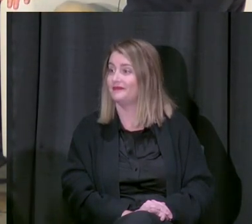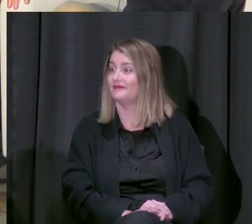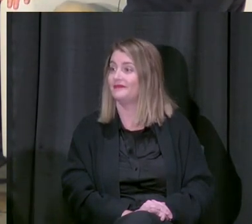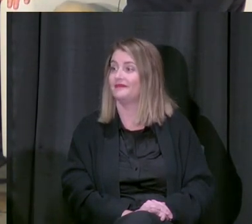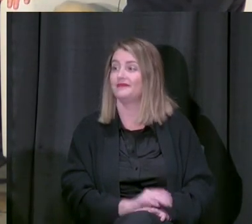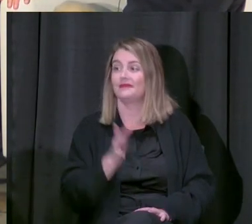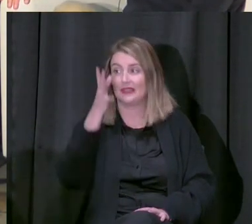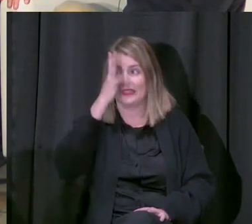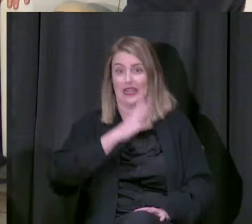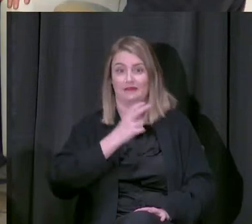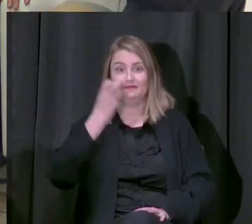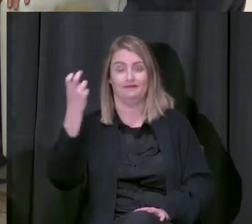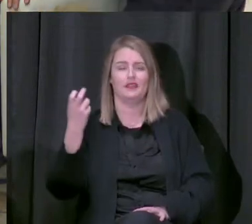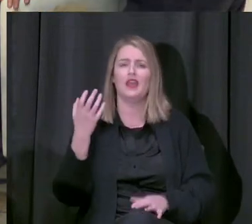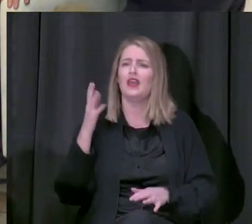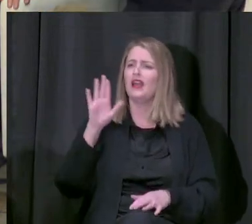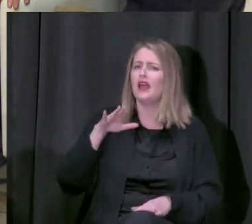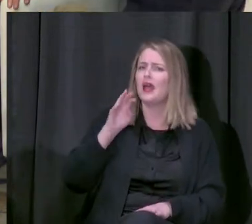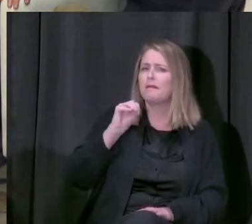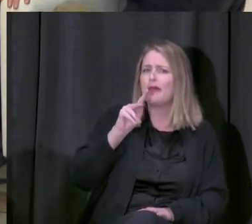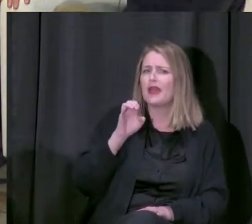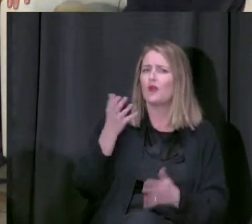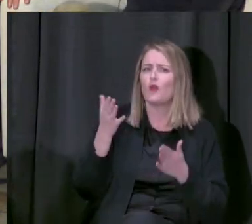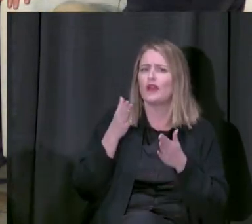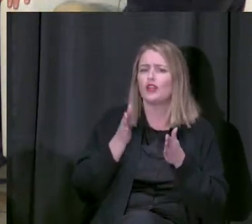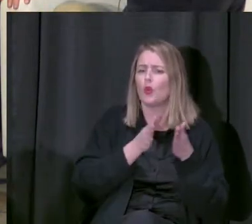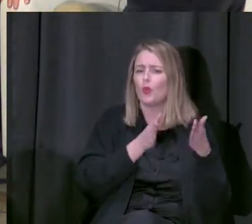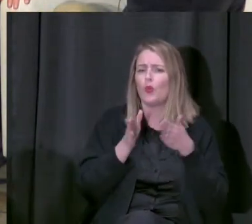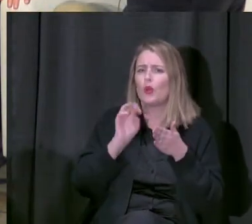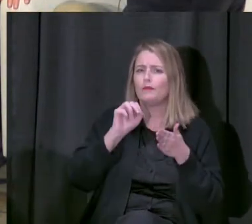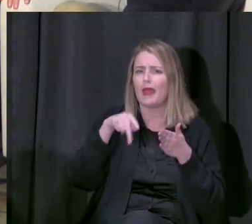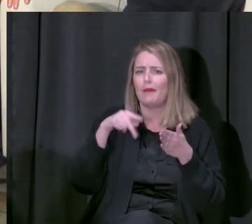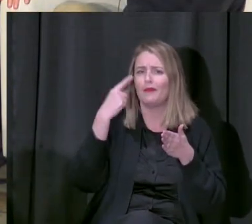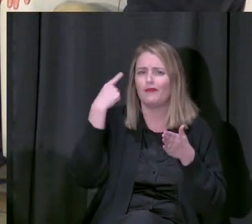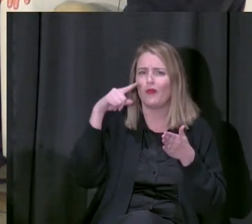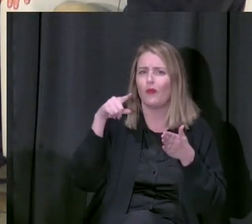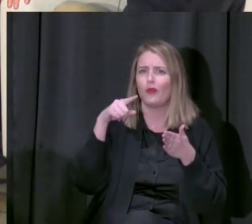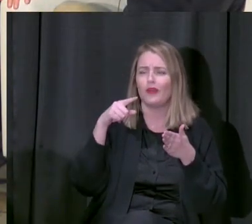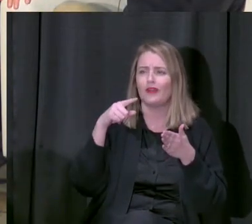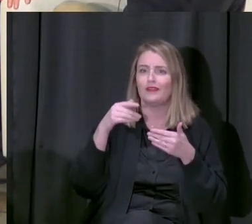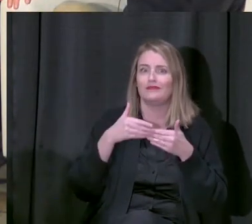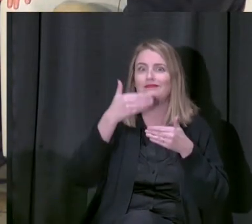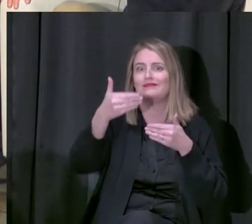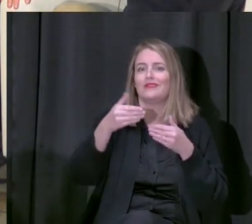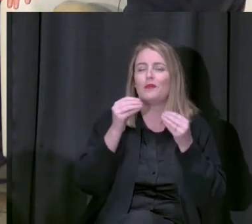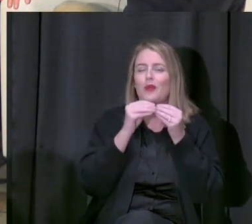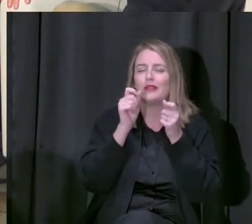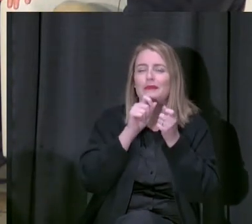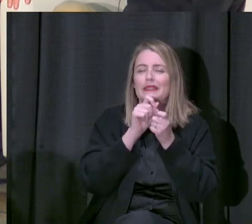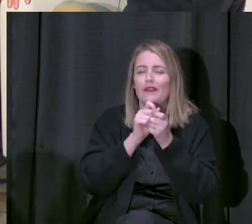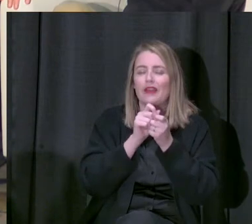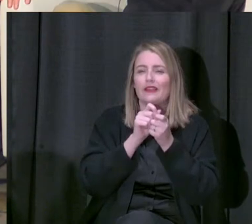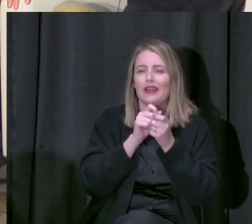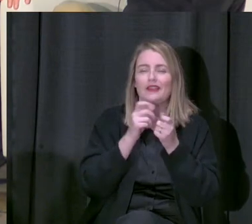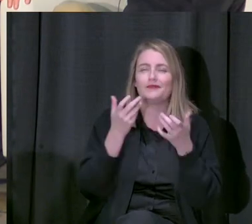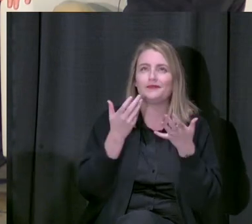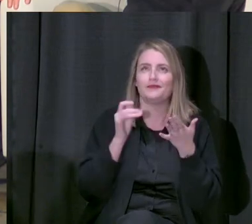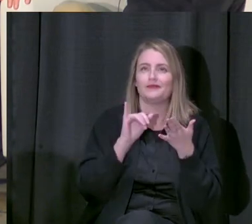Hey, Mike. What is the roadmap for it, and what more specifically is what are